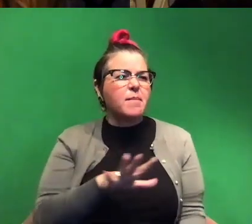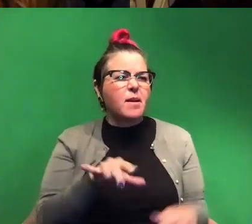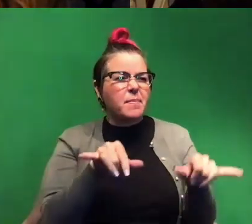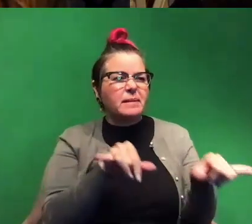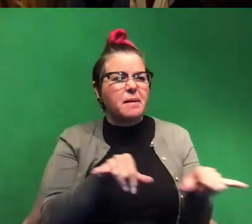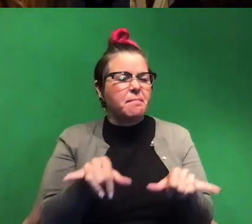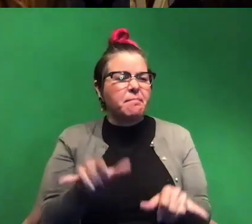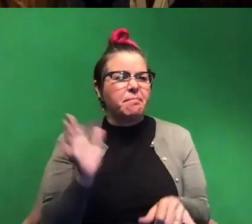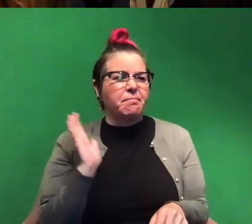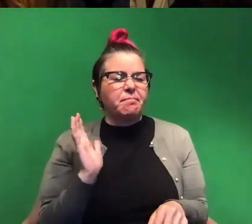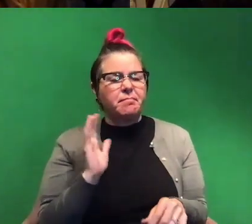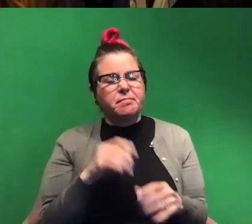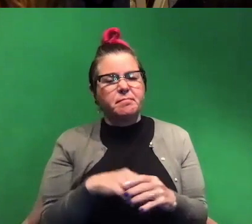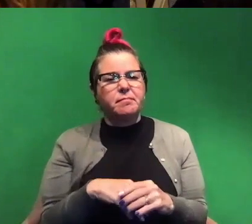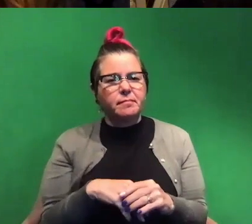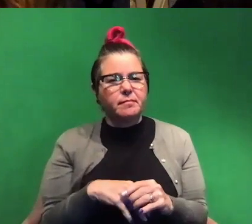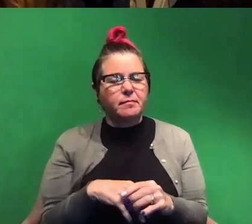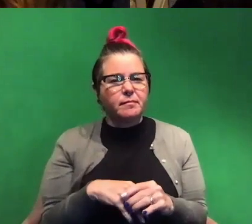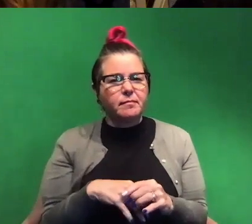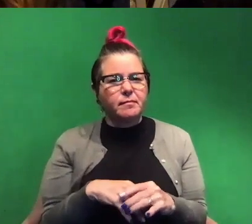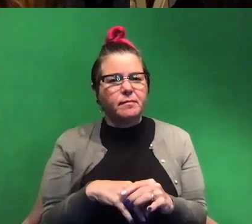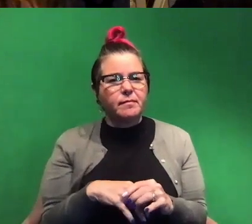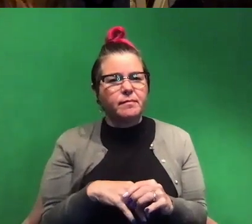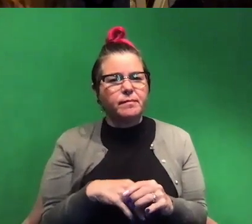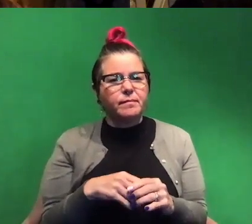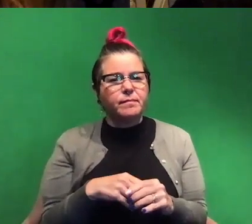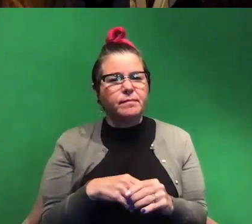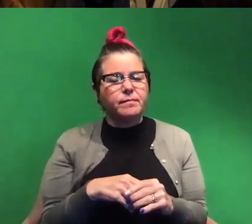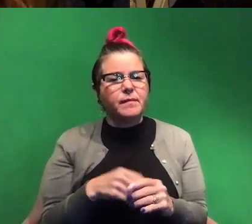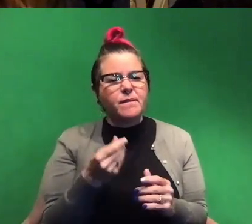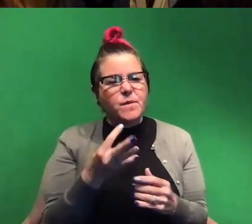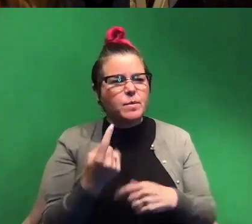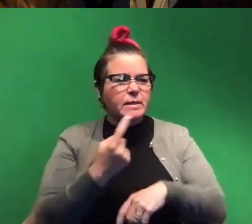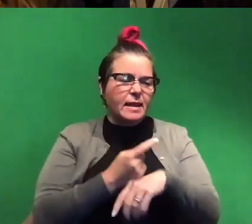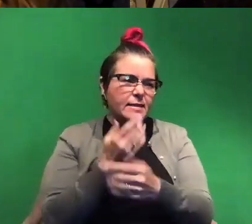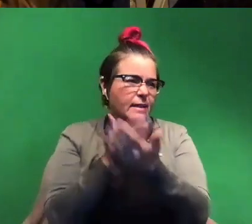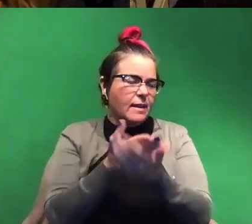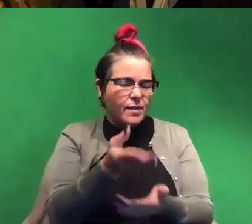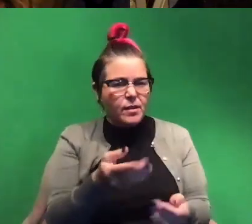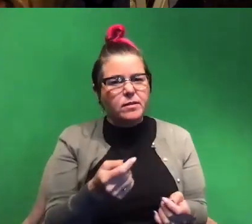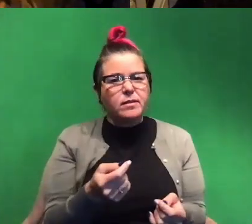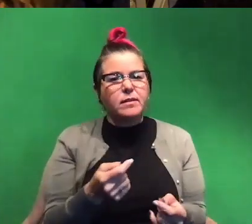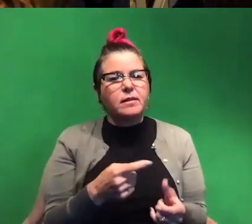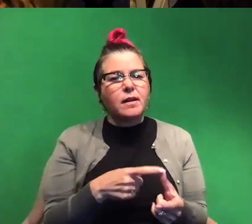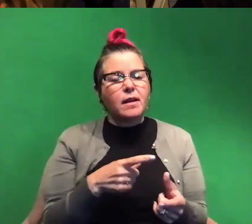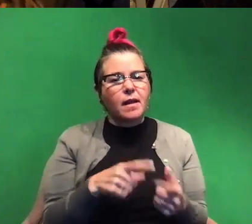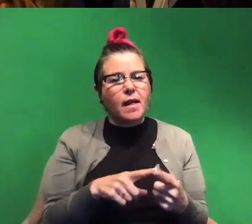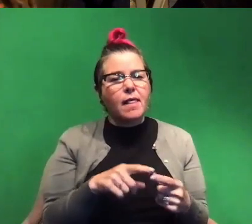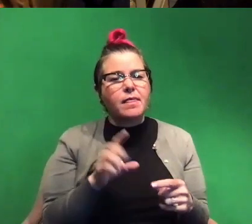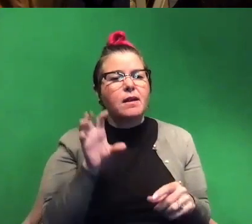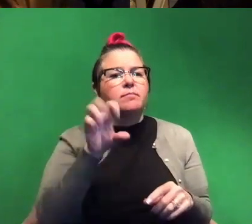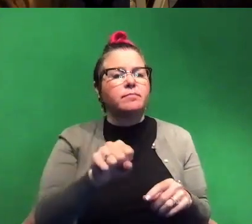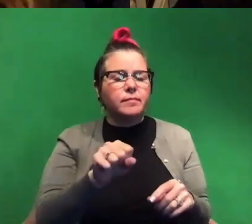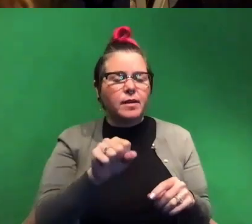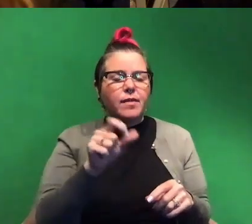same as before of like the few days venture to get there and then catch into the lunar orbit and then go